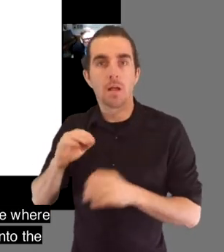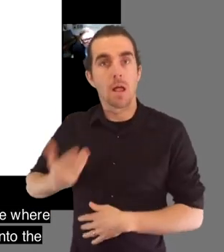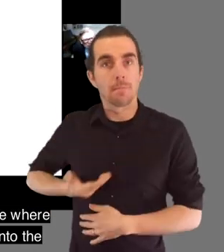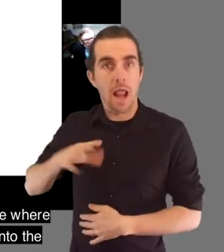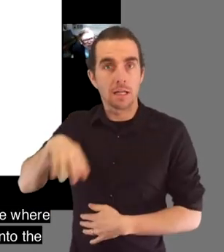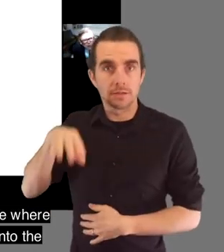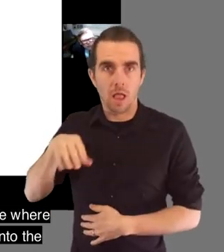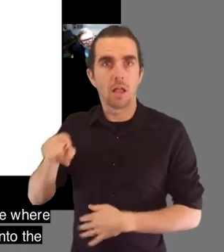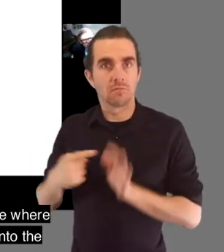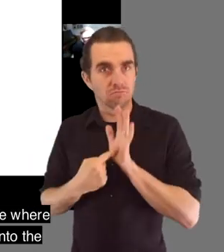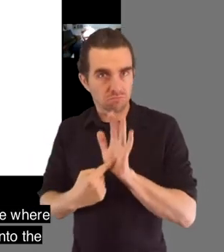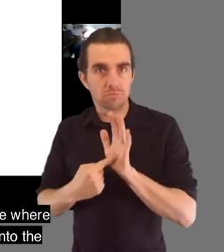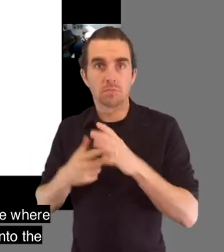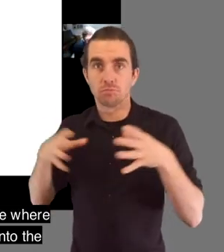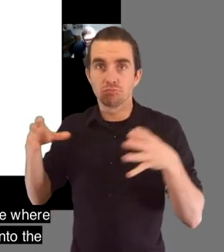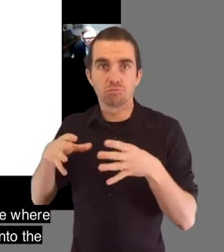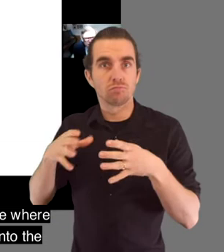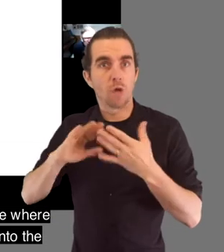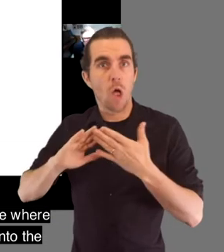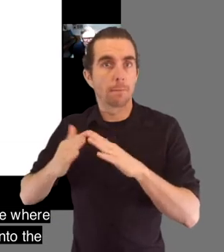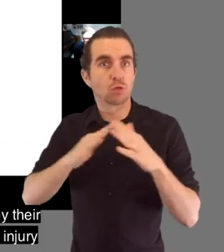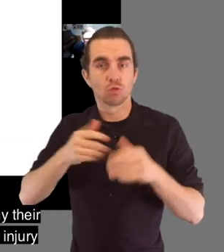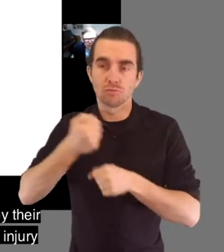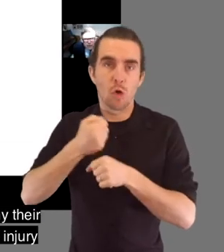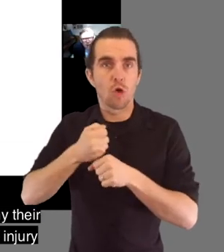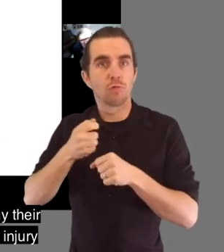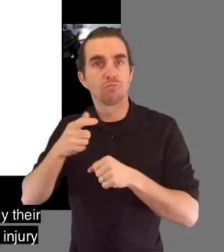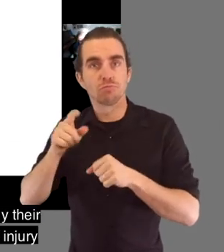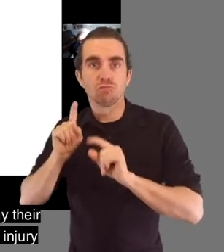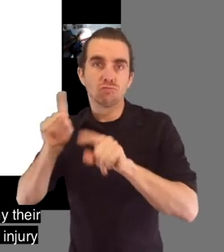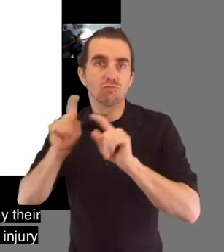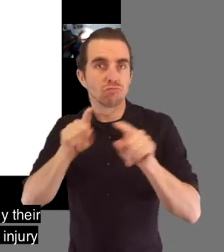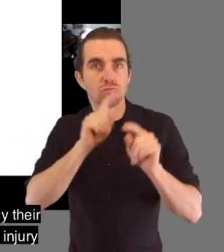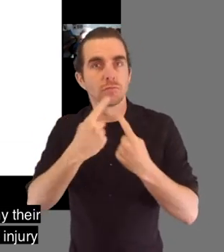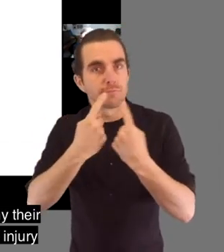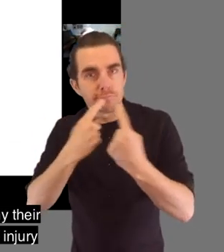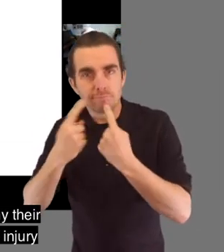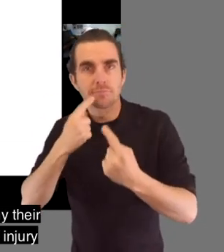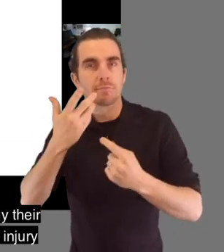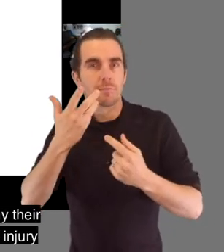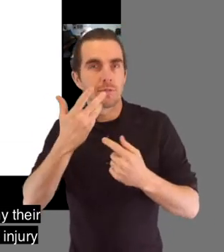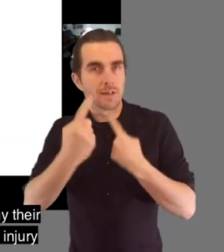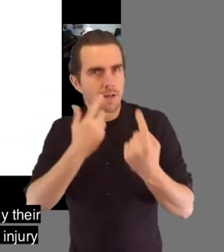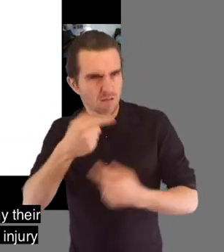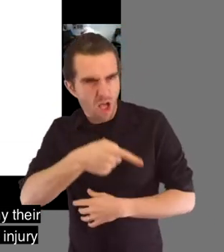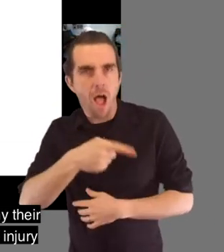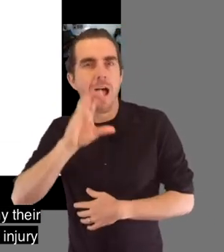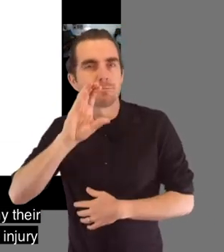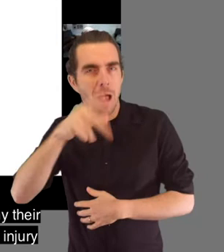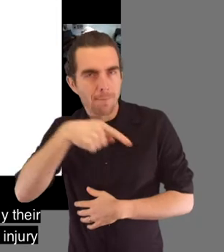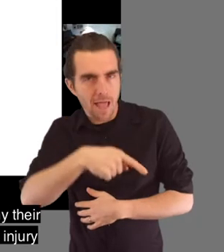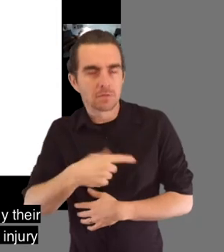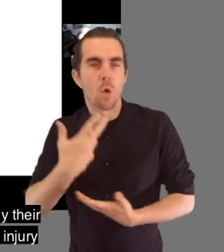that, where groups of community workers go into the villages and explain to parents why their child has